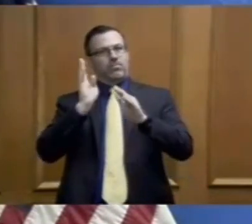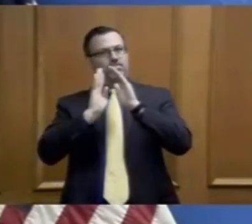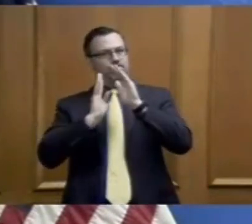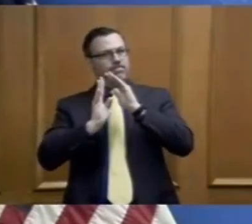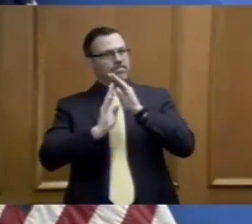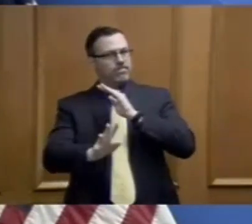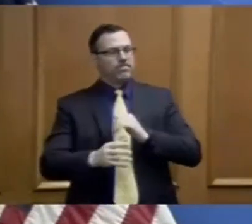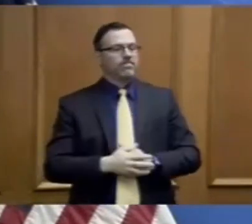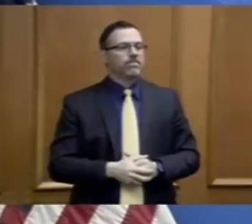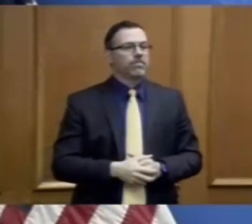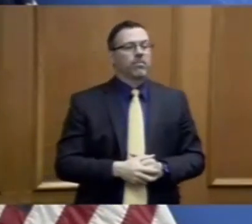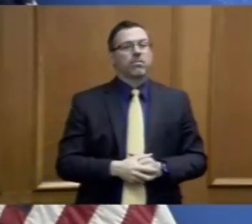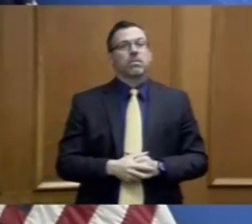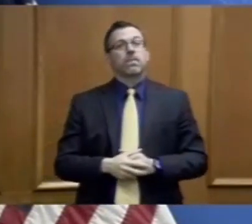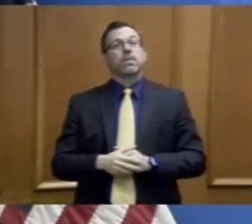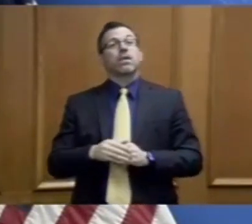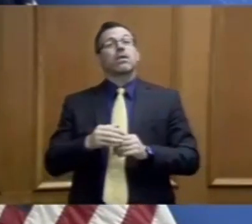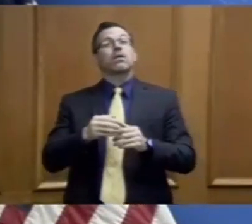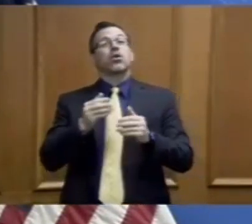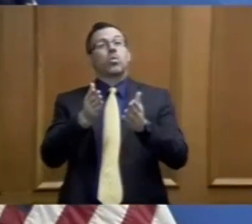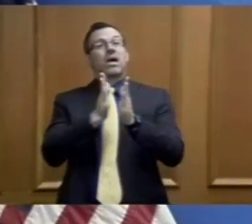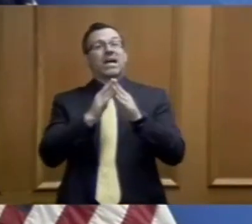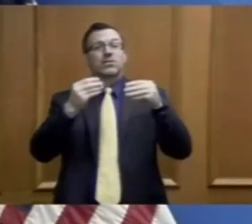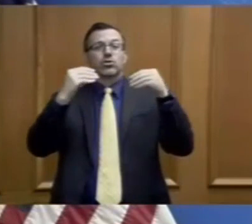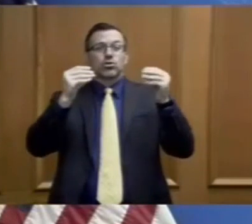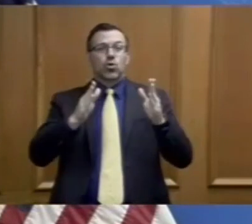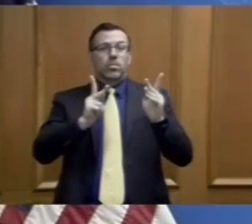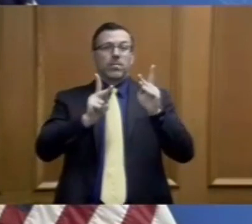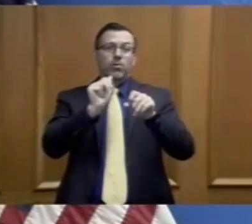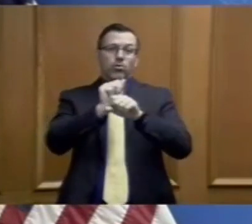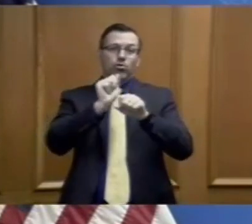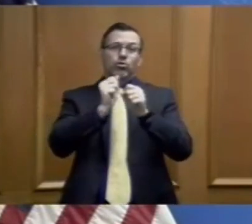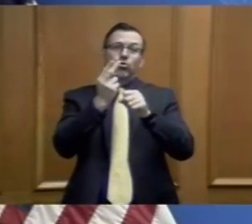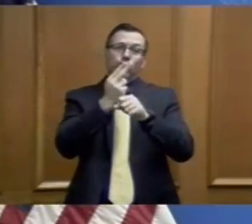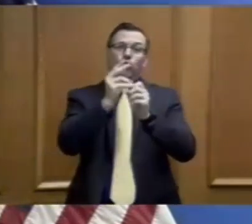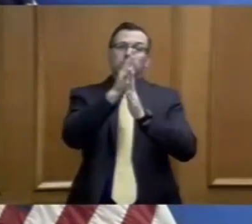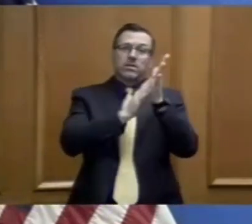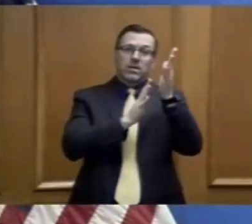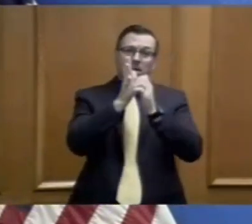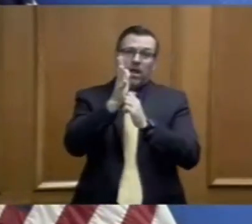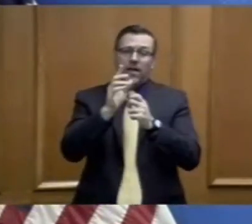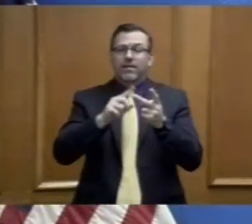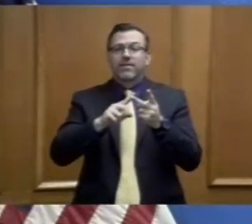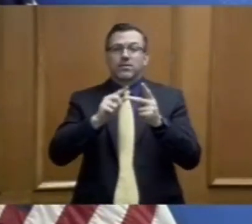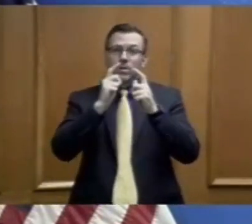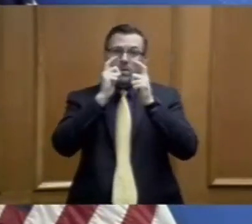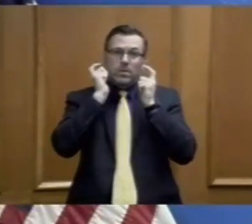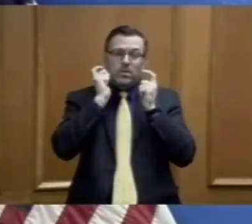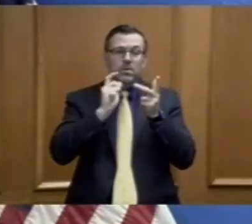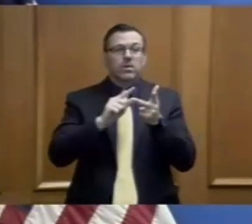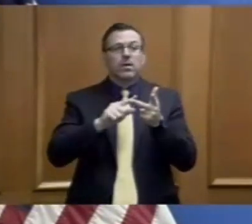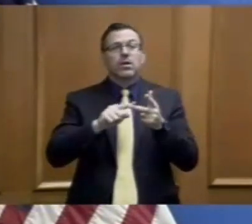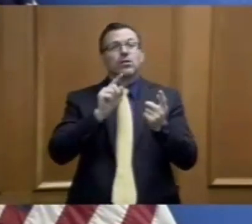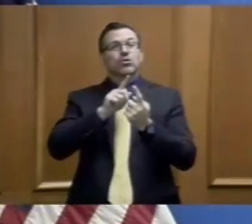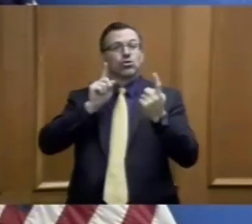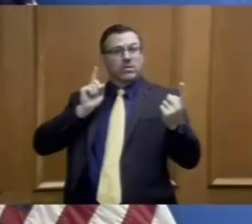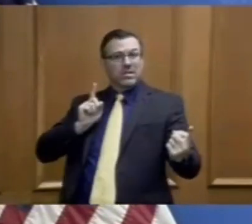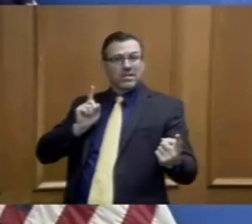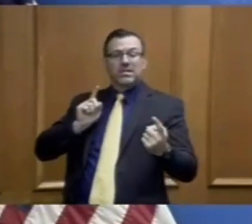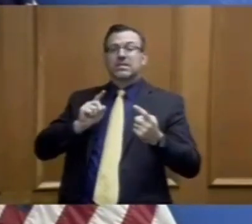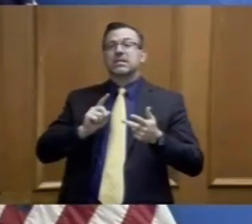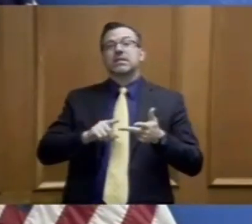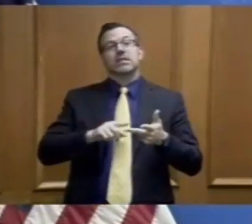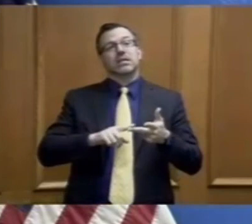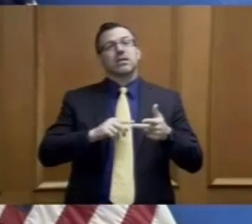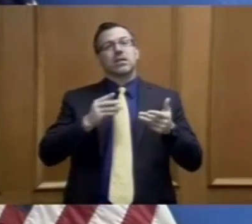asking retailers to use gloves and face coverings, create more opportunities for social distancing by considering delivery or curbside